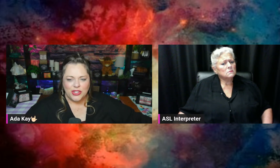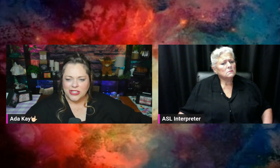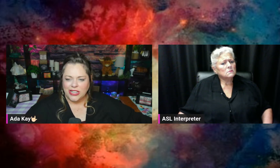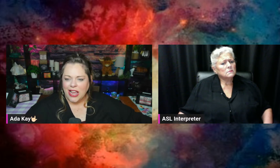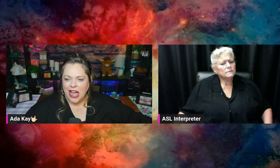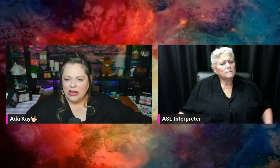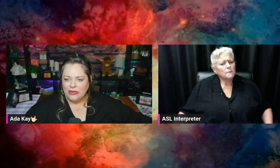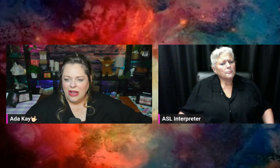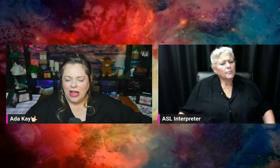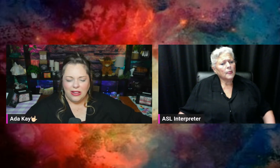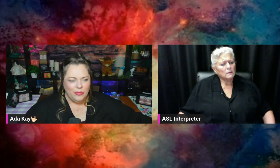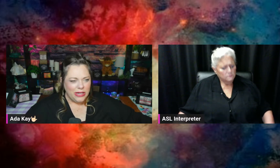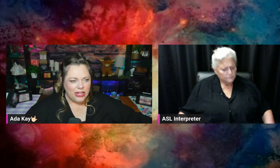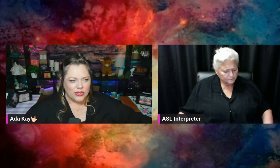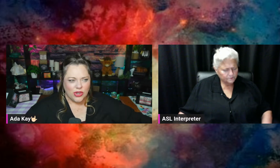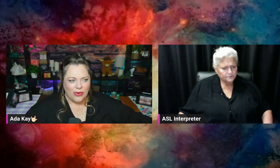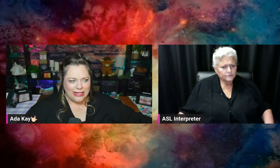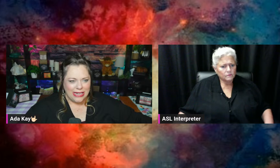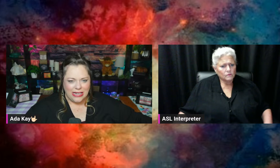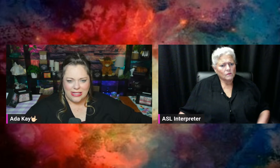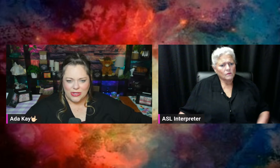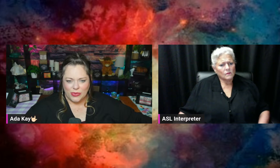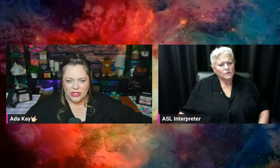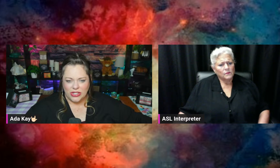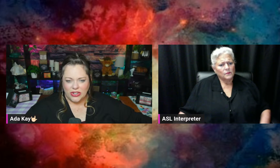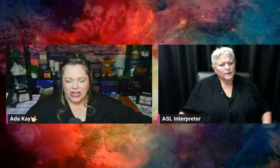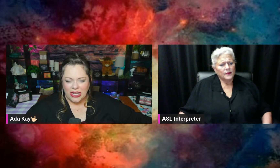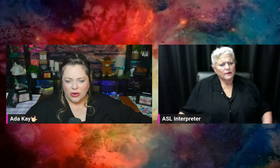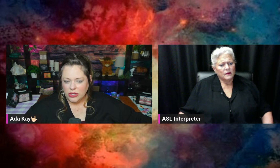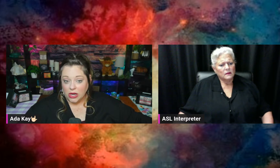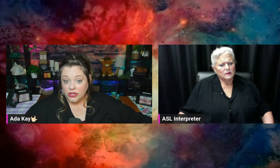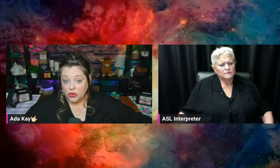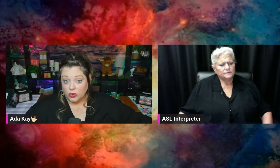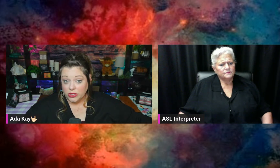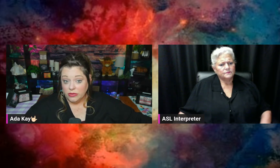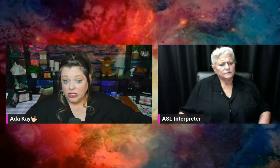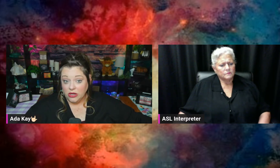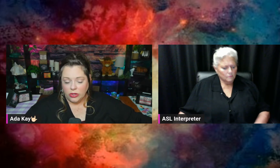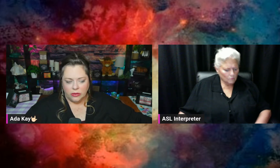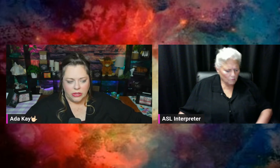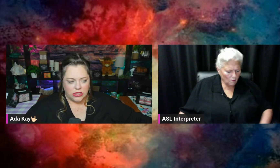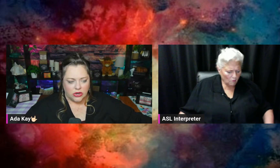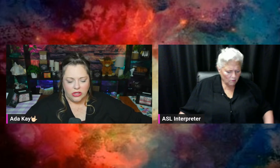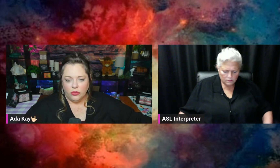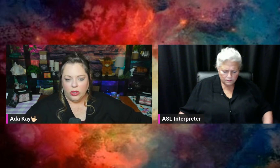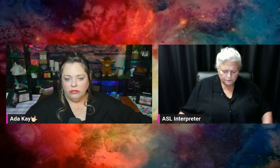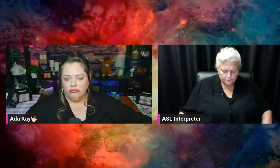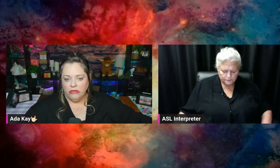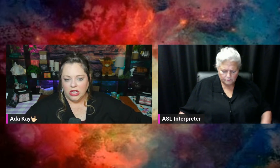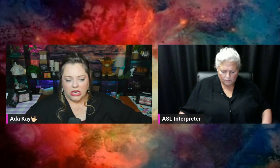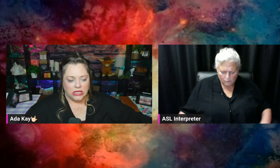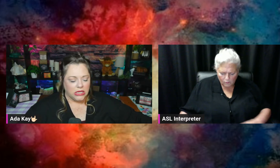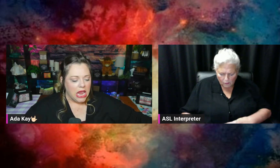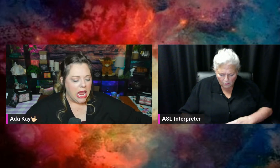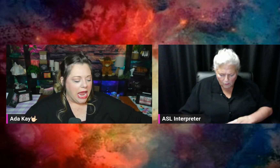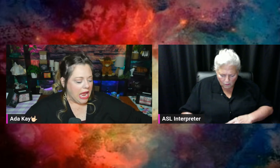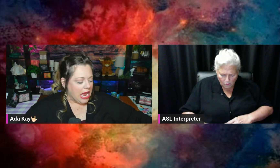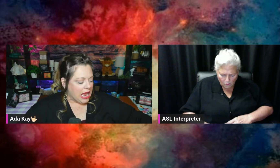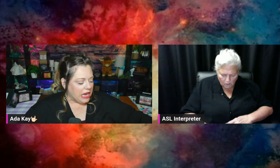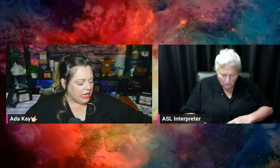It's interesting. Many years ago, I dated this military guy. I went to high school with him, and then he went in the military, and then we